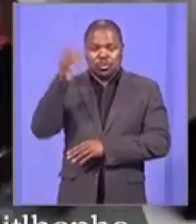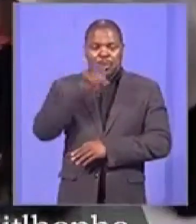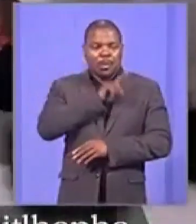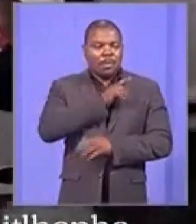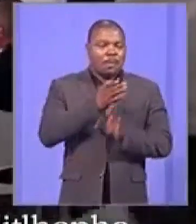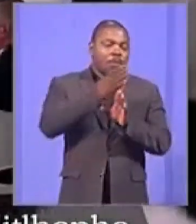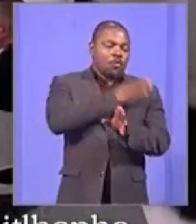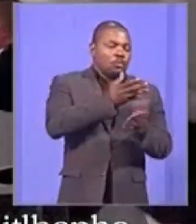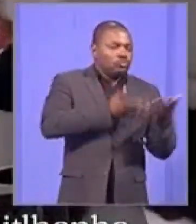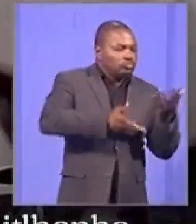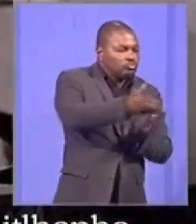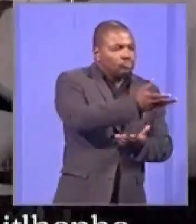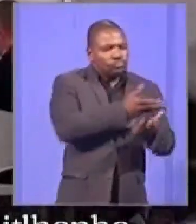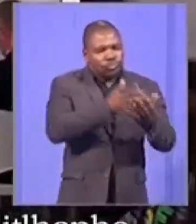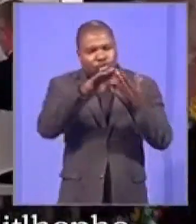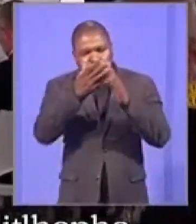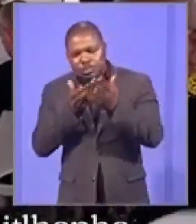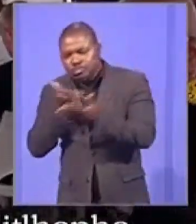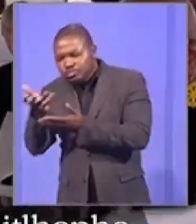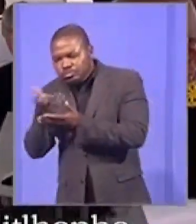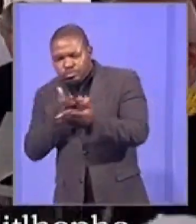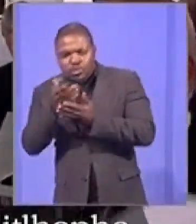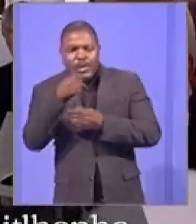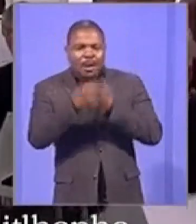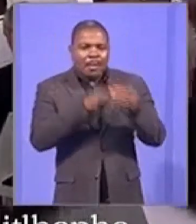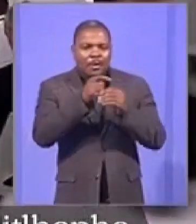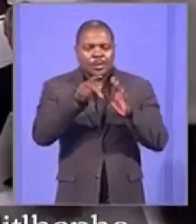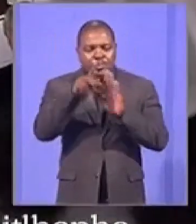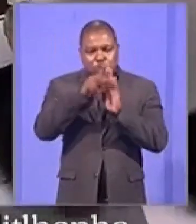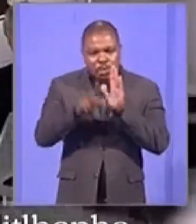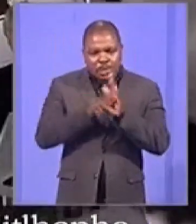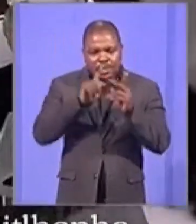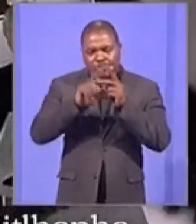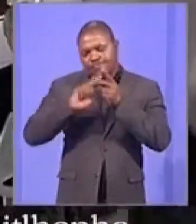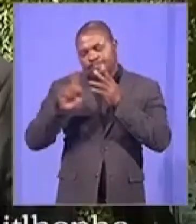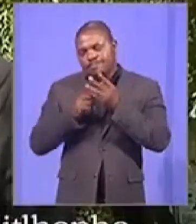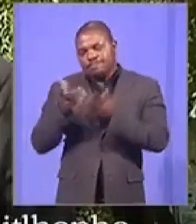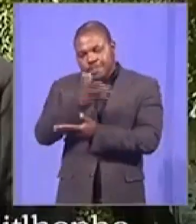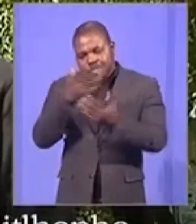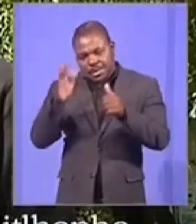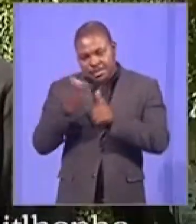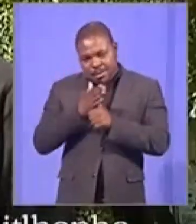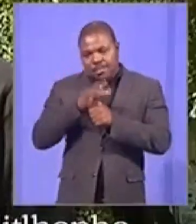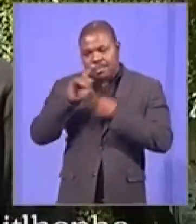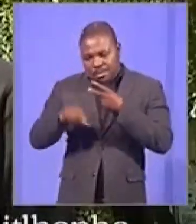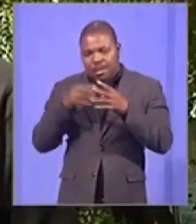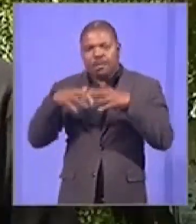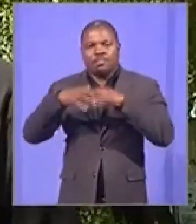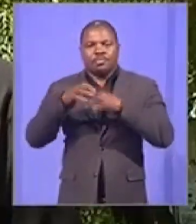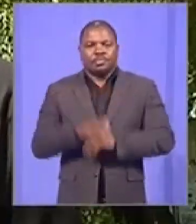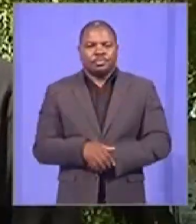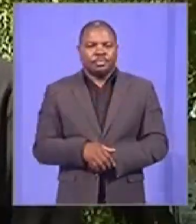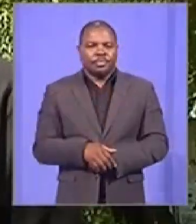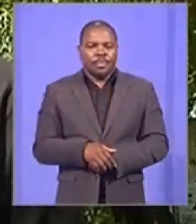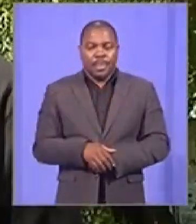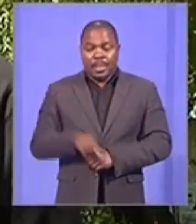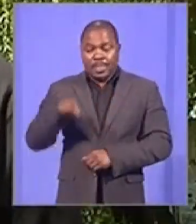go ralala naga le dipuisano tse di ka ga melawana le madirelo a a farologaneng. The manifesto was